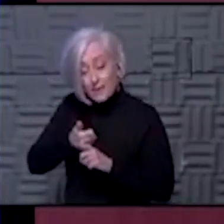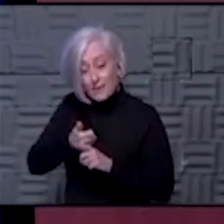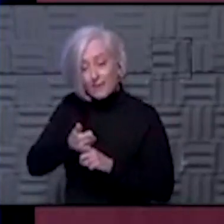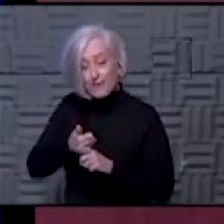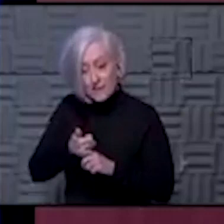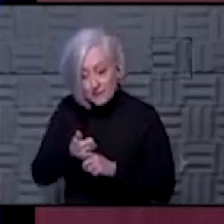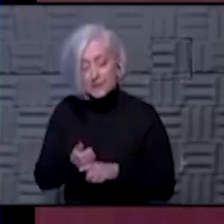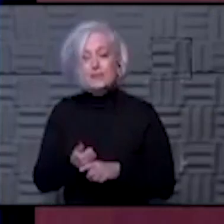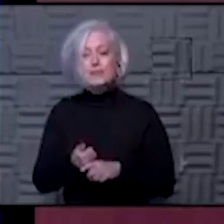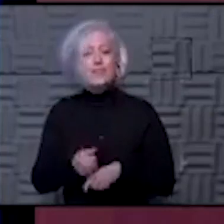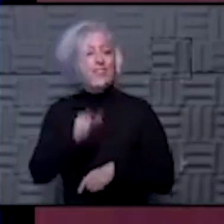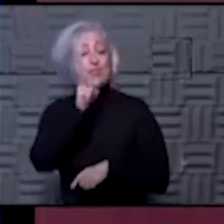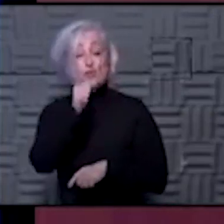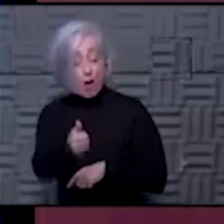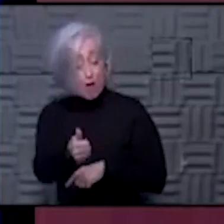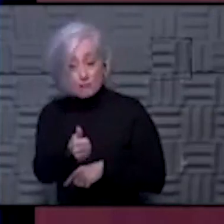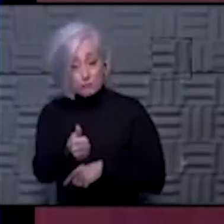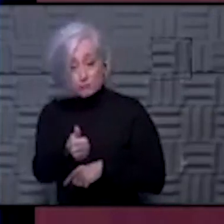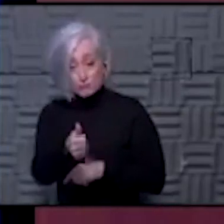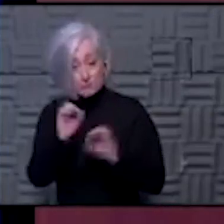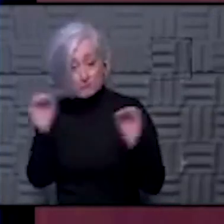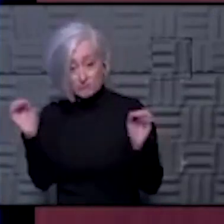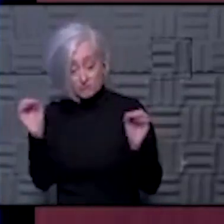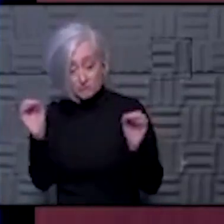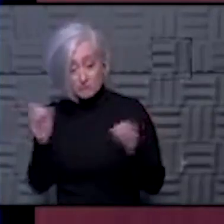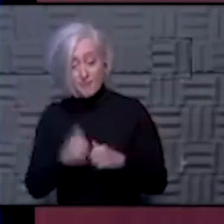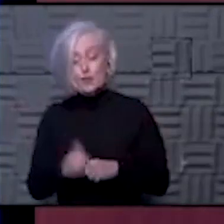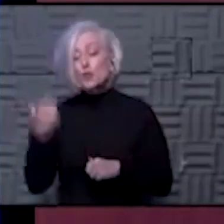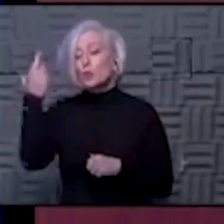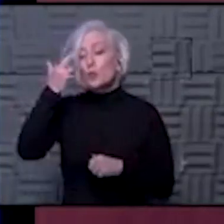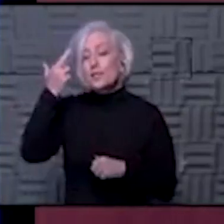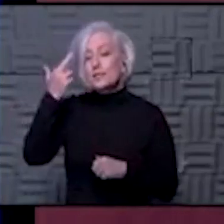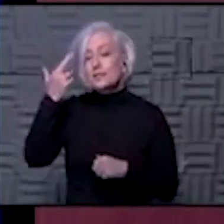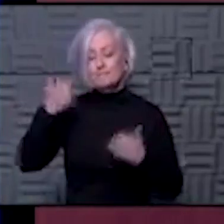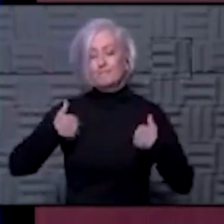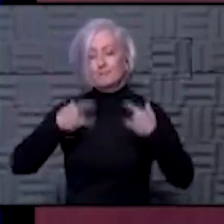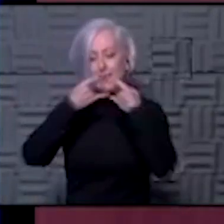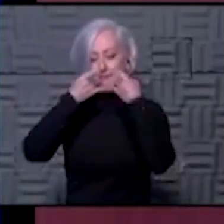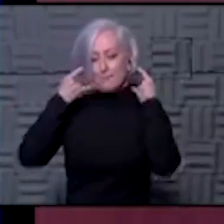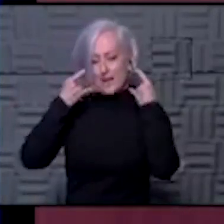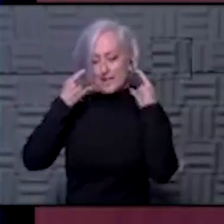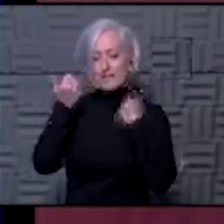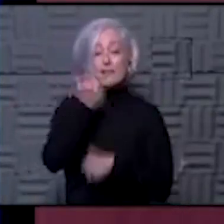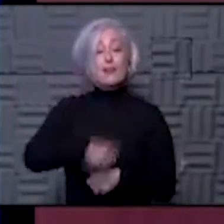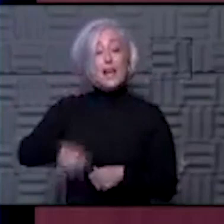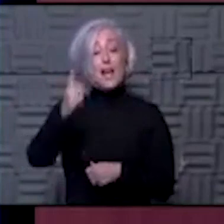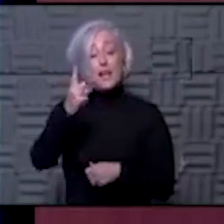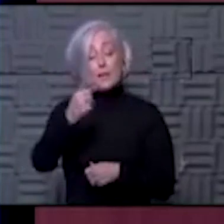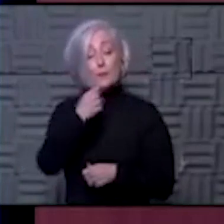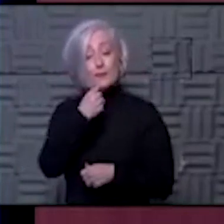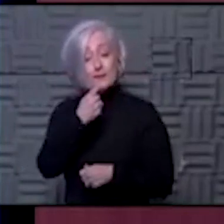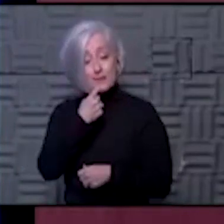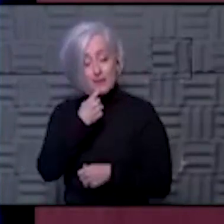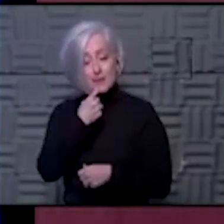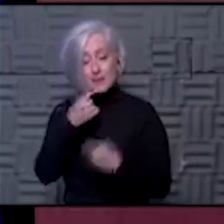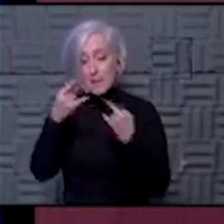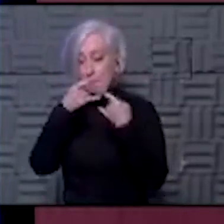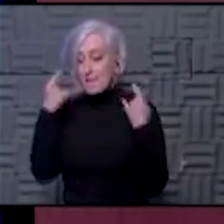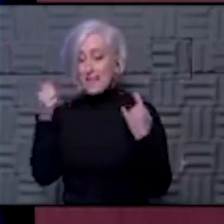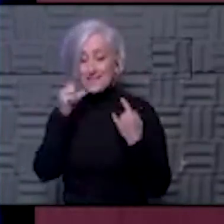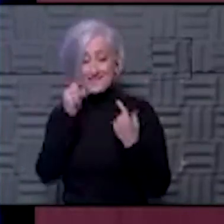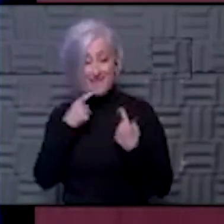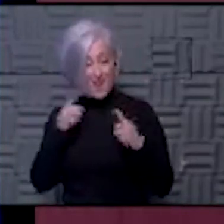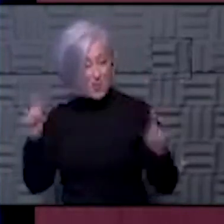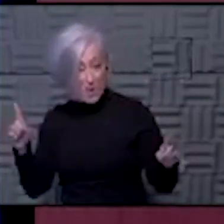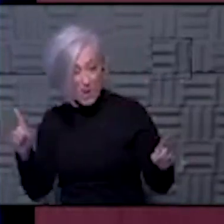is they're not. And the reason is because they wear masks. Anybody who tells you that masks don't work or